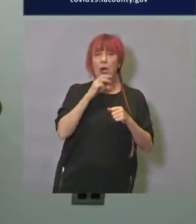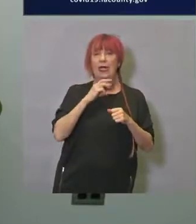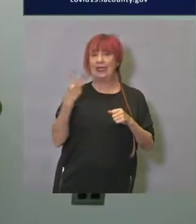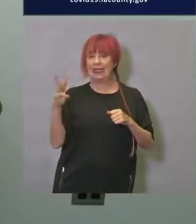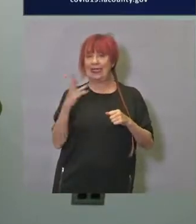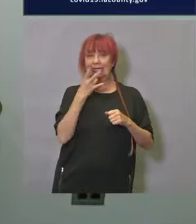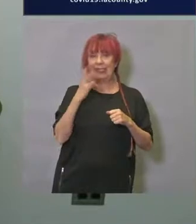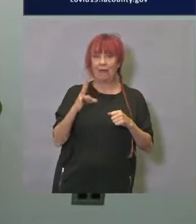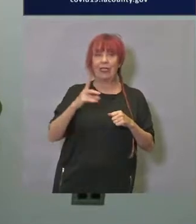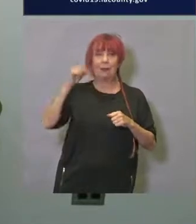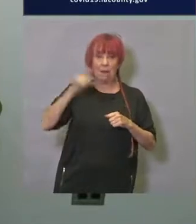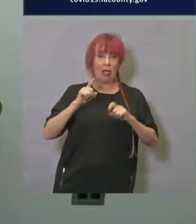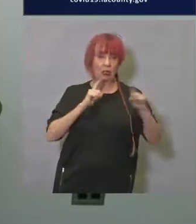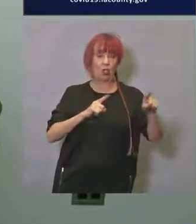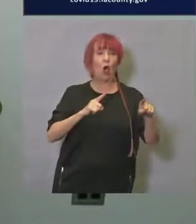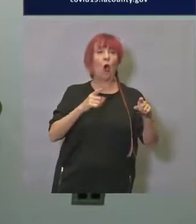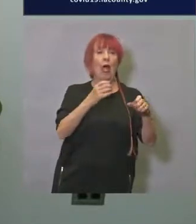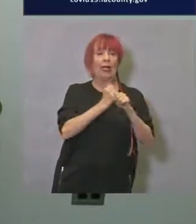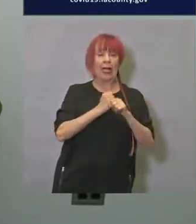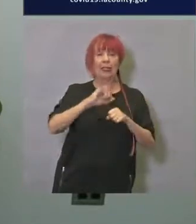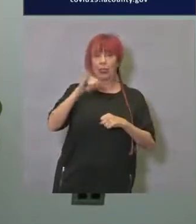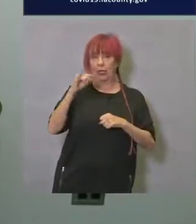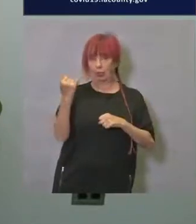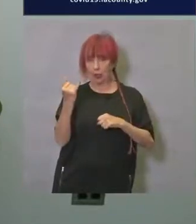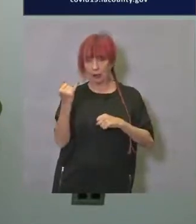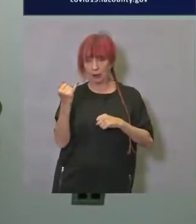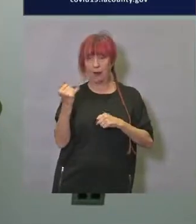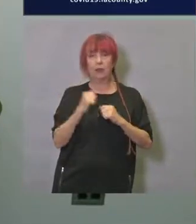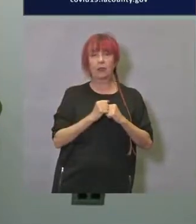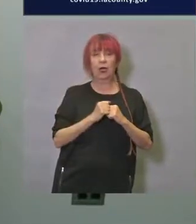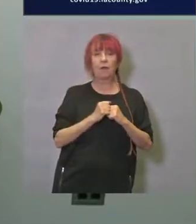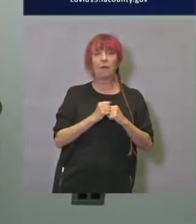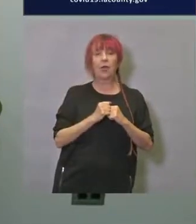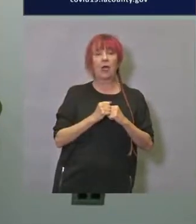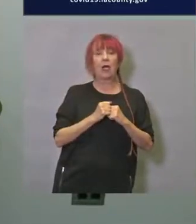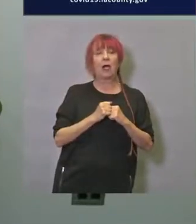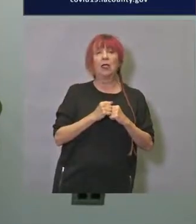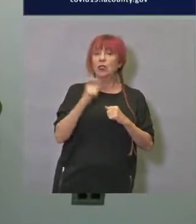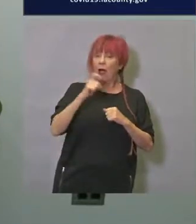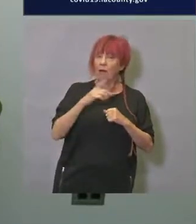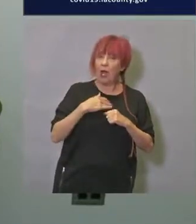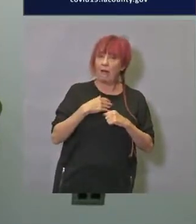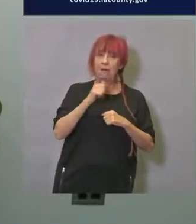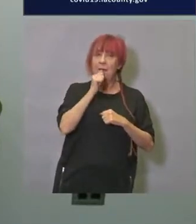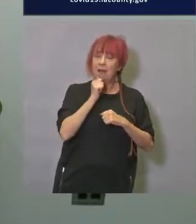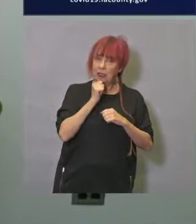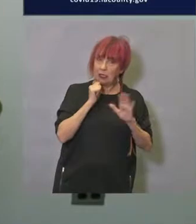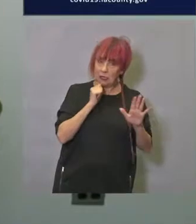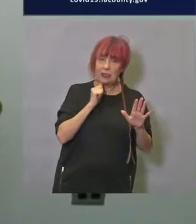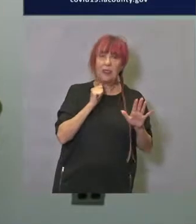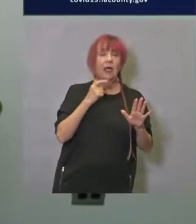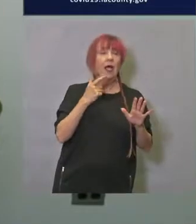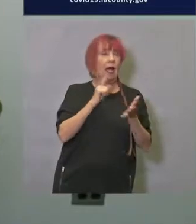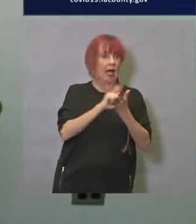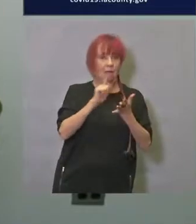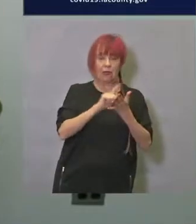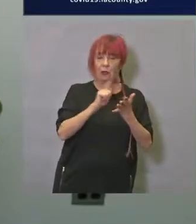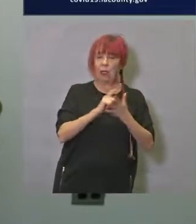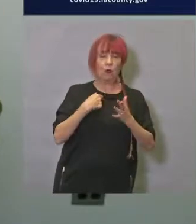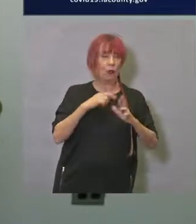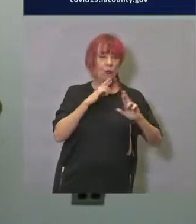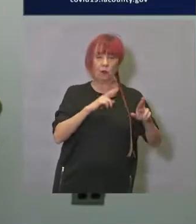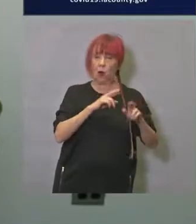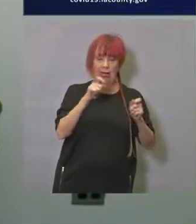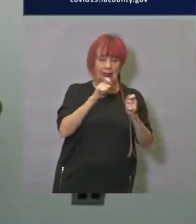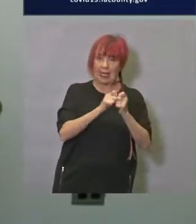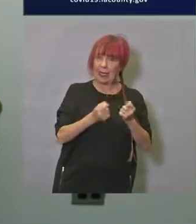Johnson & Johnson, they'll be vaccinating everybody 18 and older. We'll have to have patience. Every week we report exactly